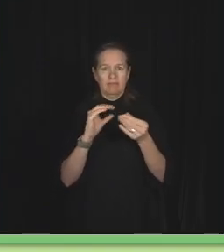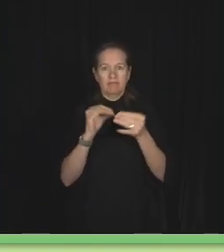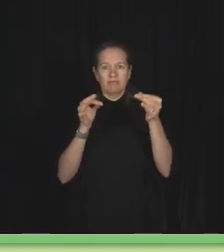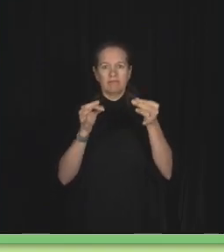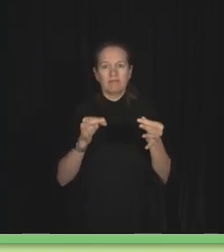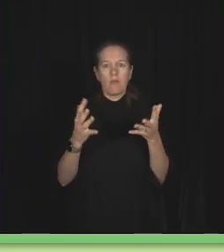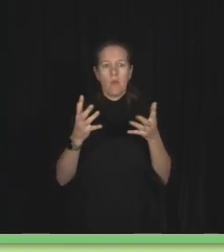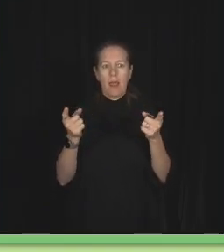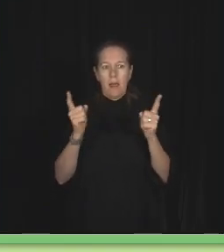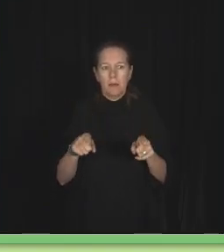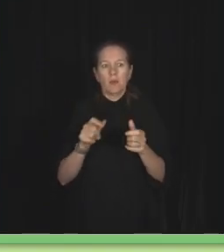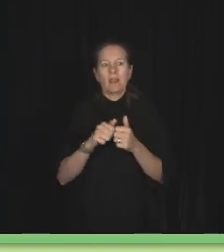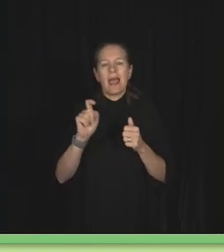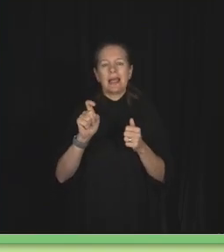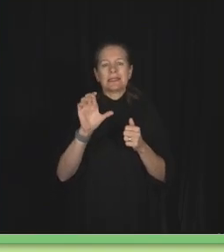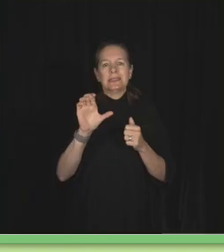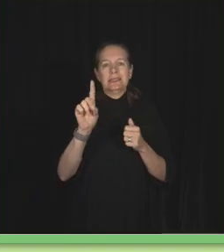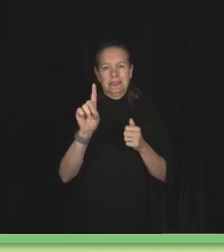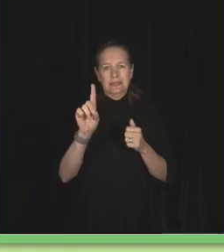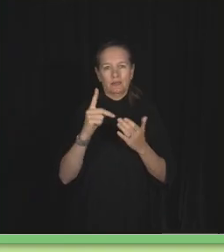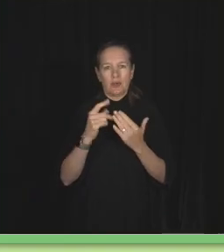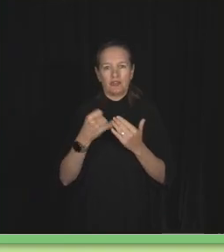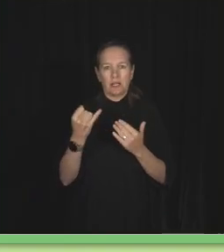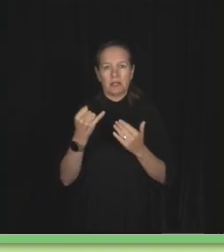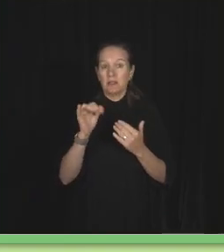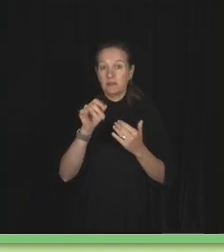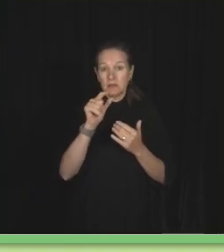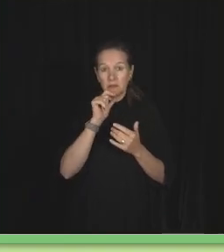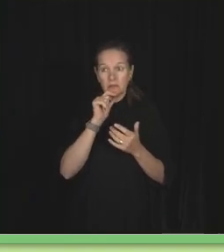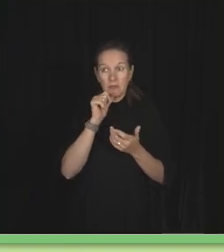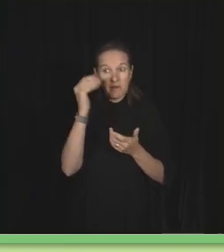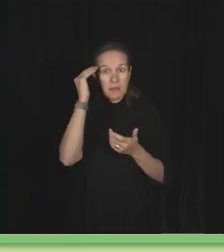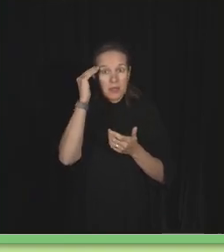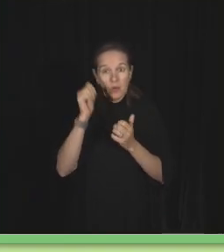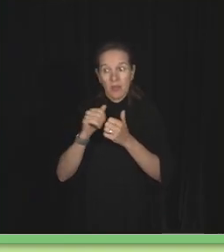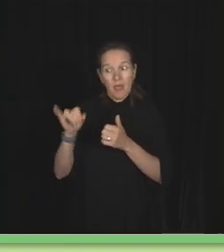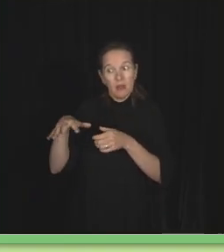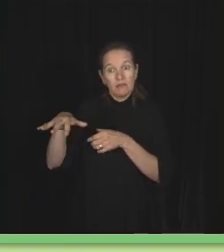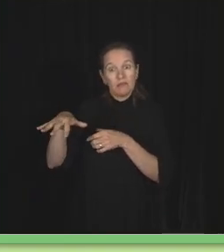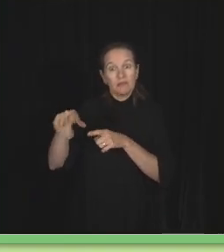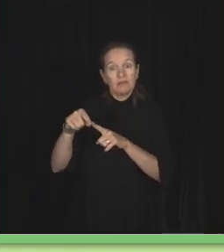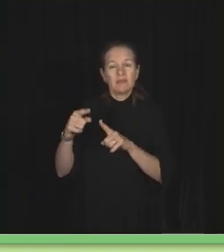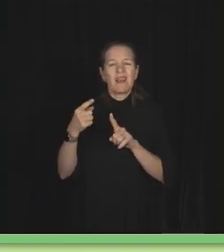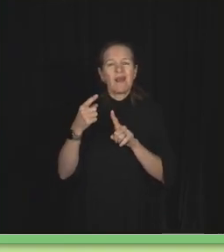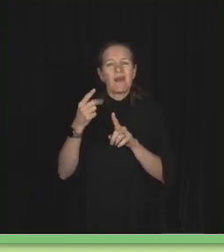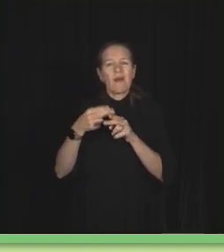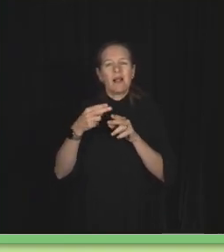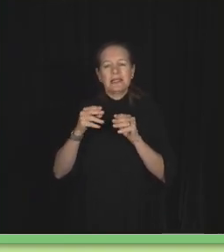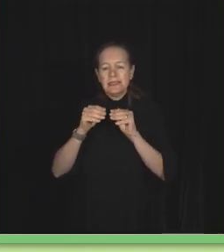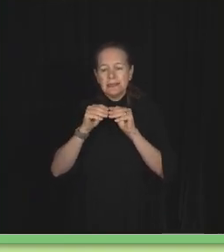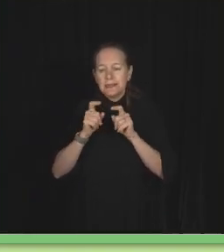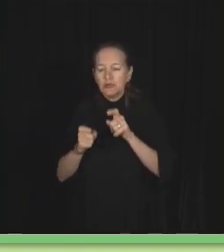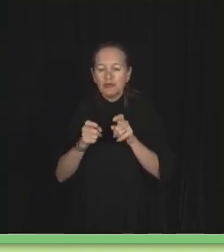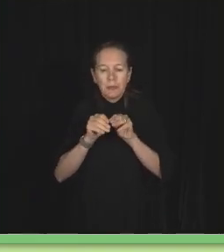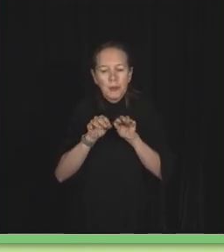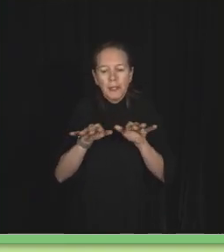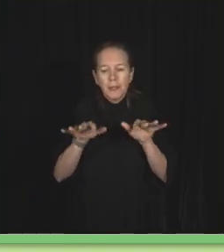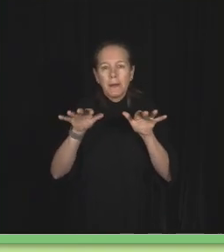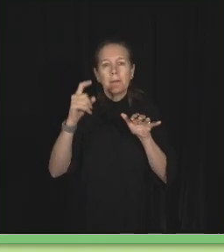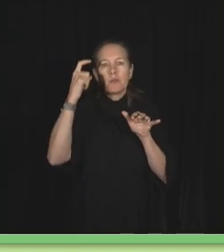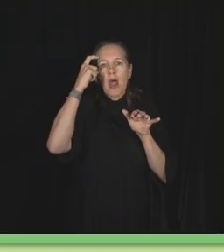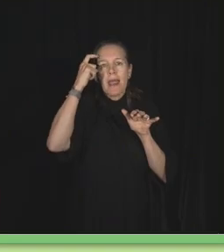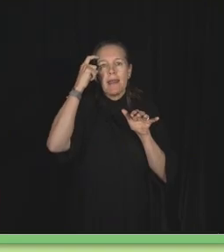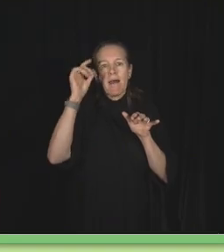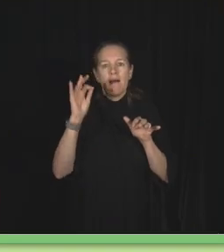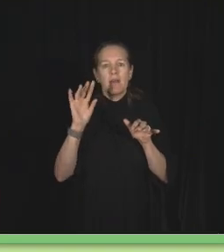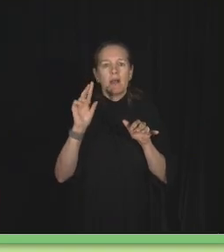the etcd project, which for those of you who are not familiar, I kind of call it the distributed brain of Kubernetes, right? And